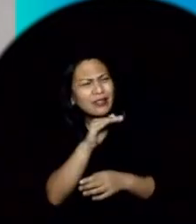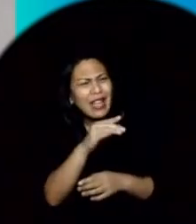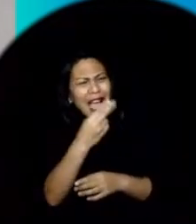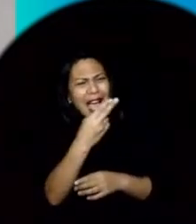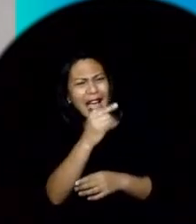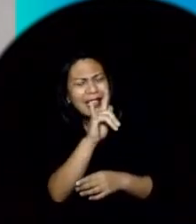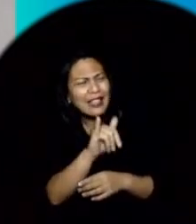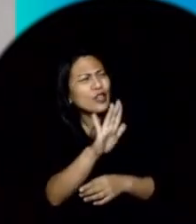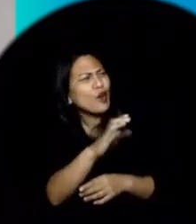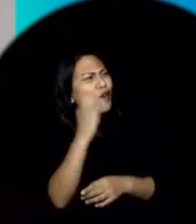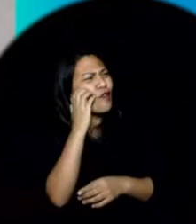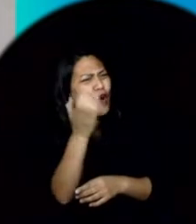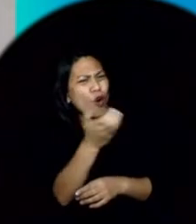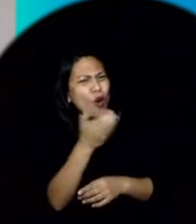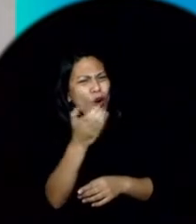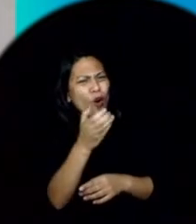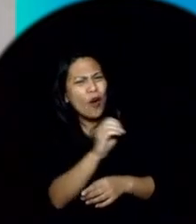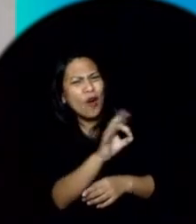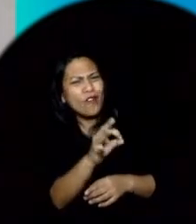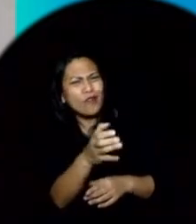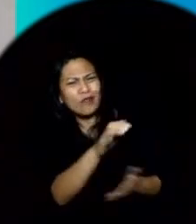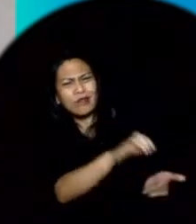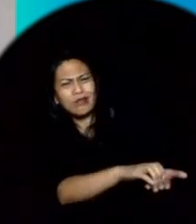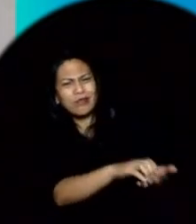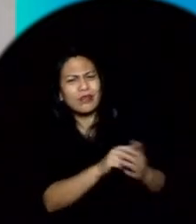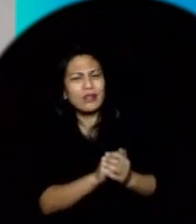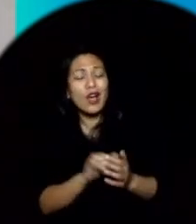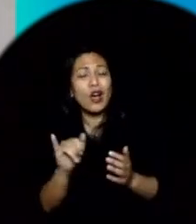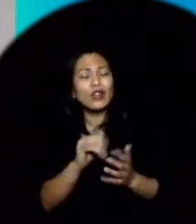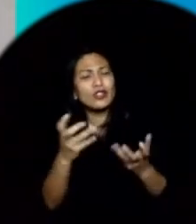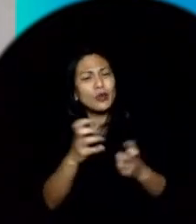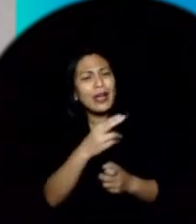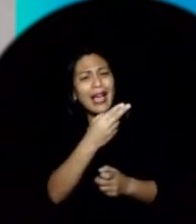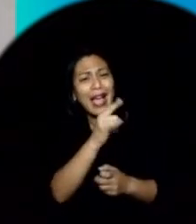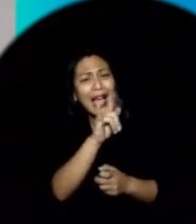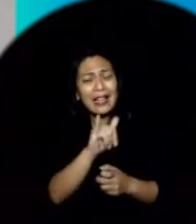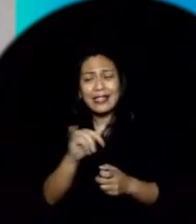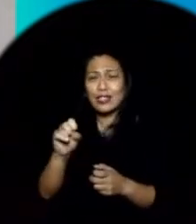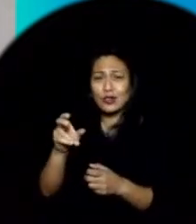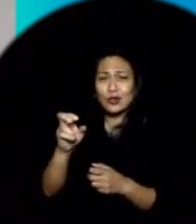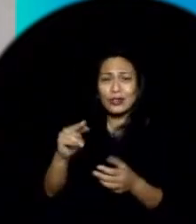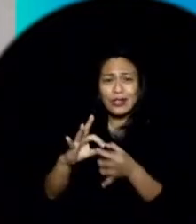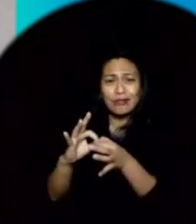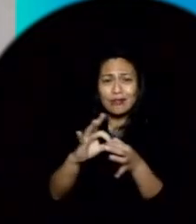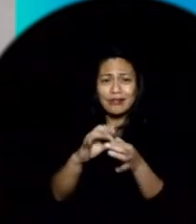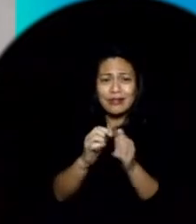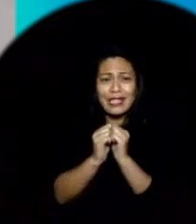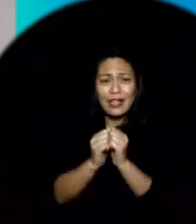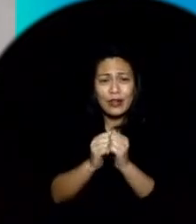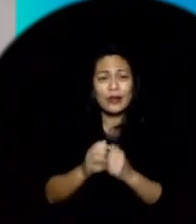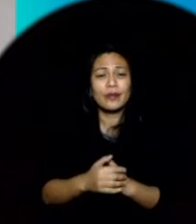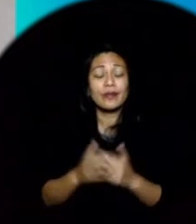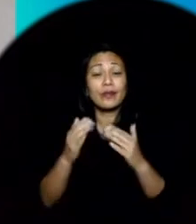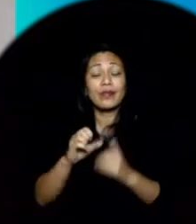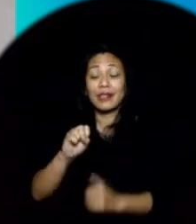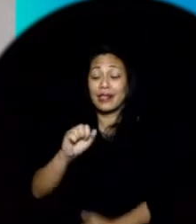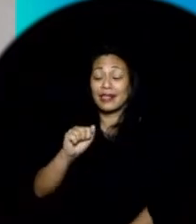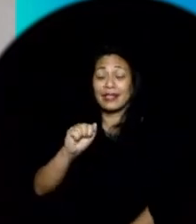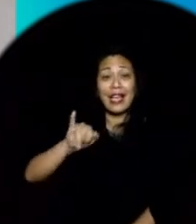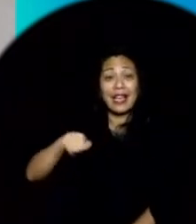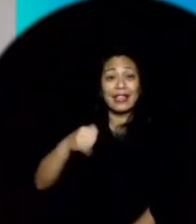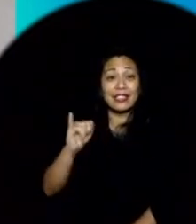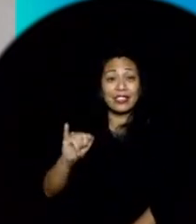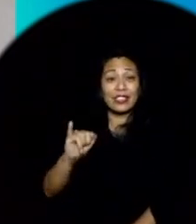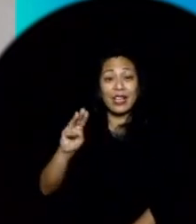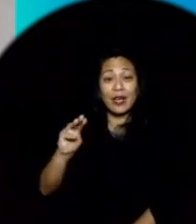her cell phone. He also wants Hallie and Susan to get along and work together. Saji Motors is